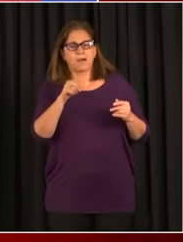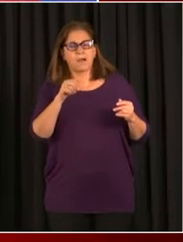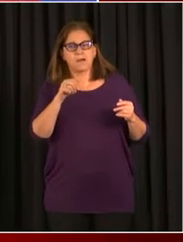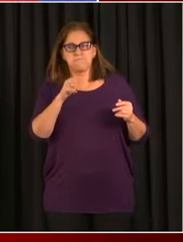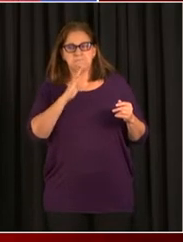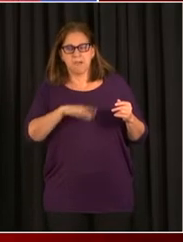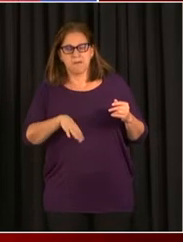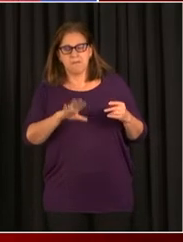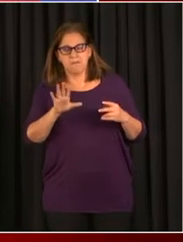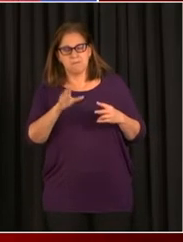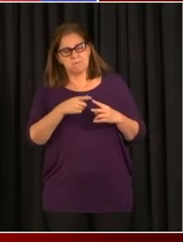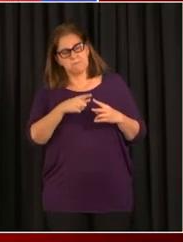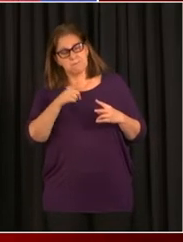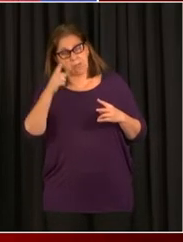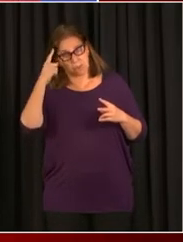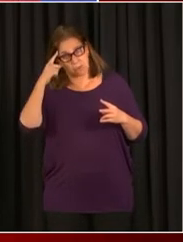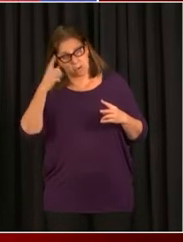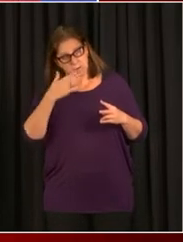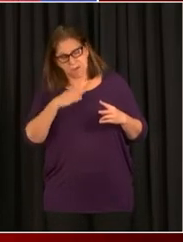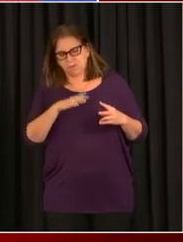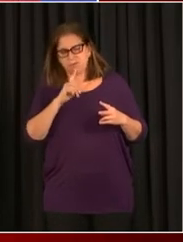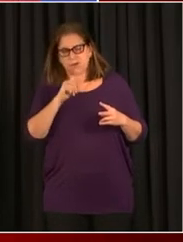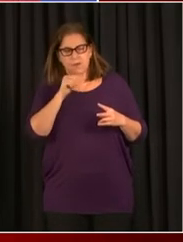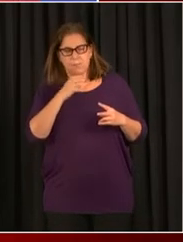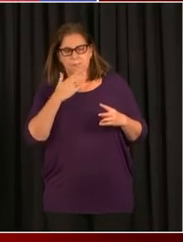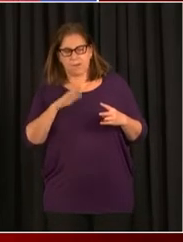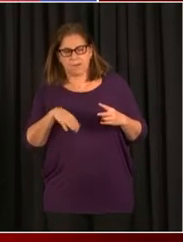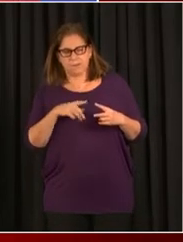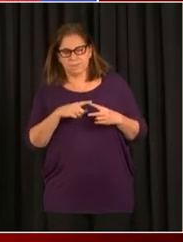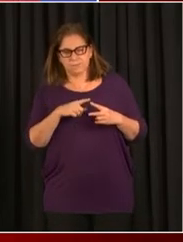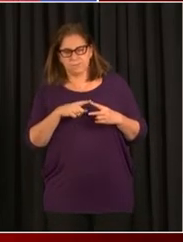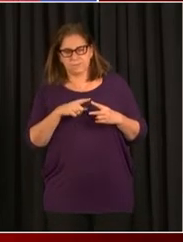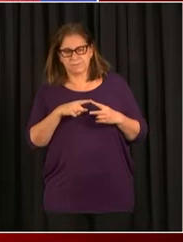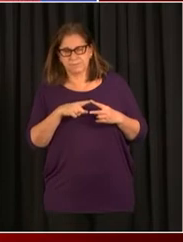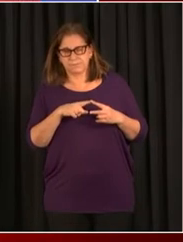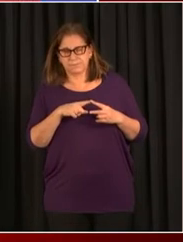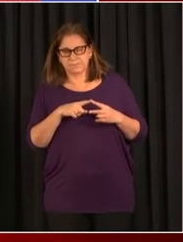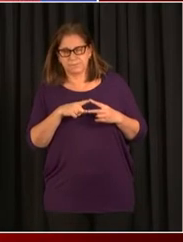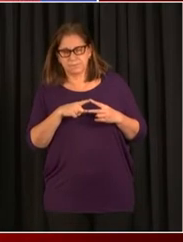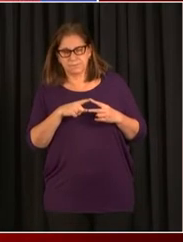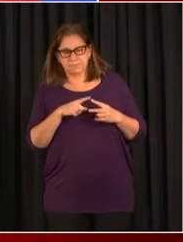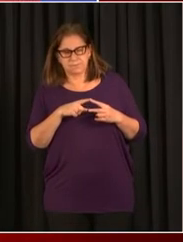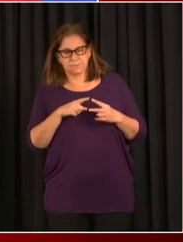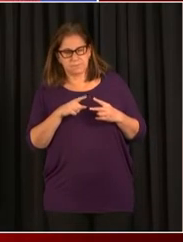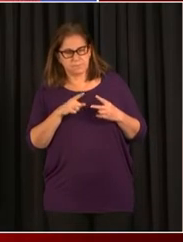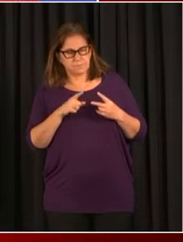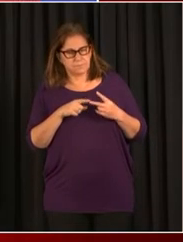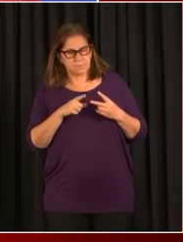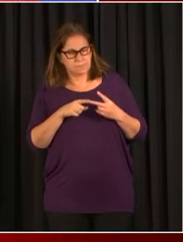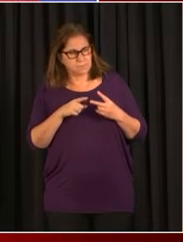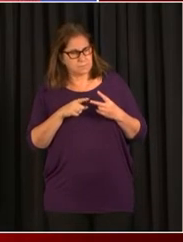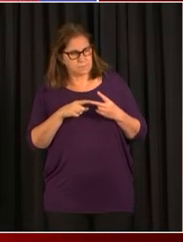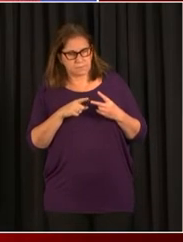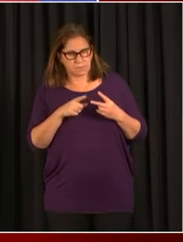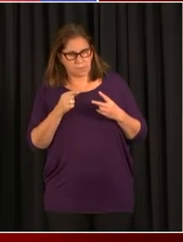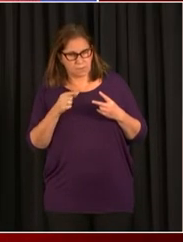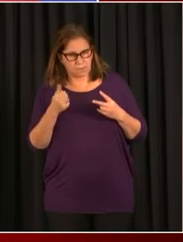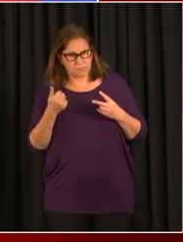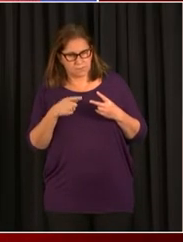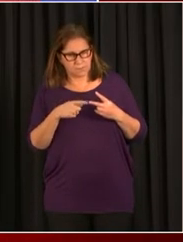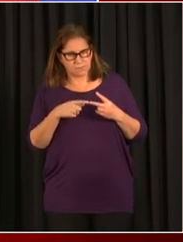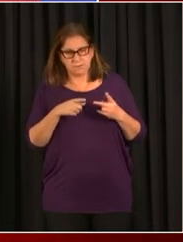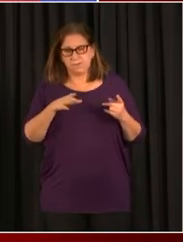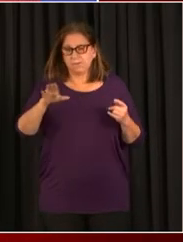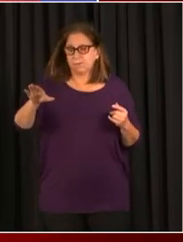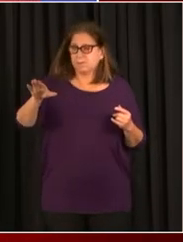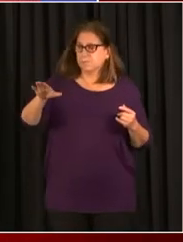reopening proceeding that's set for November 9th? You are right. My staff told me that, and